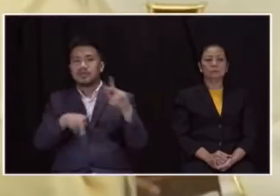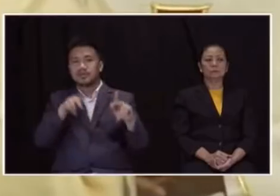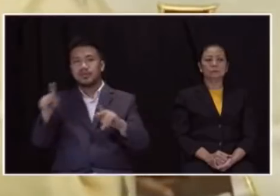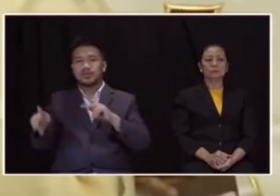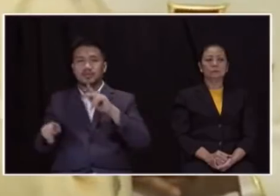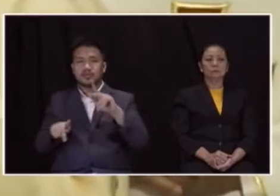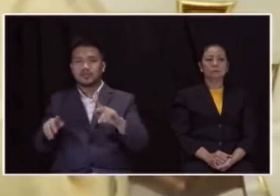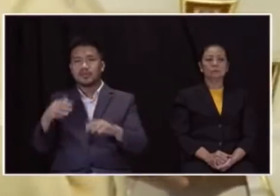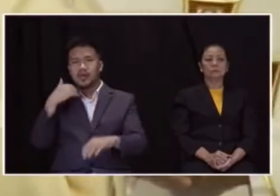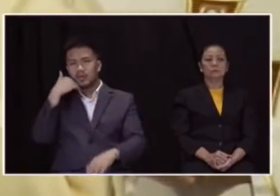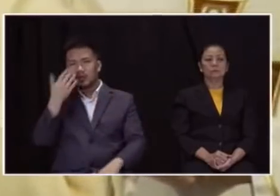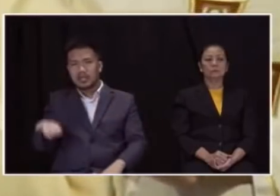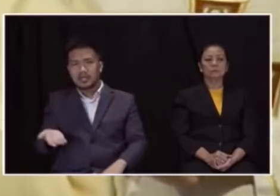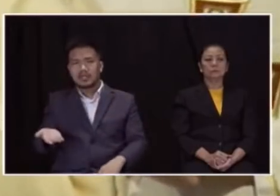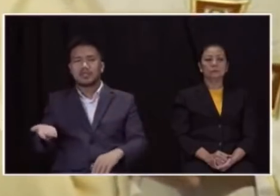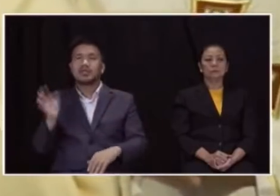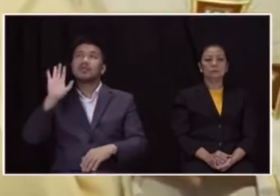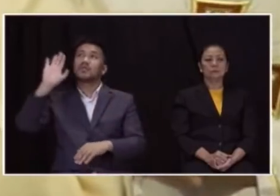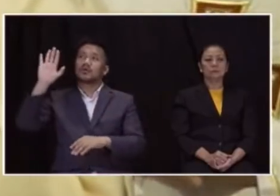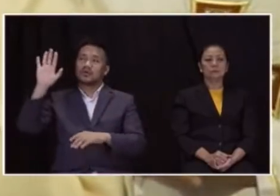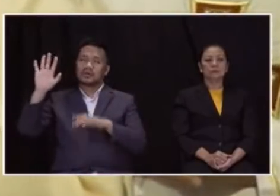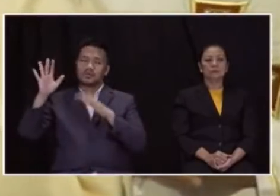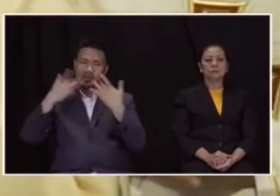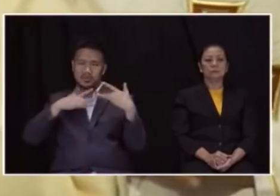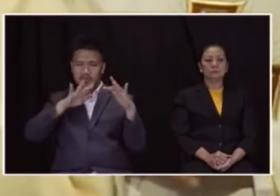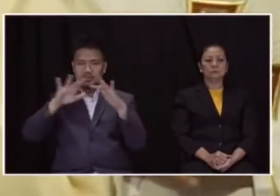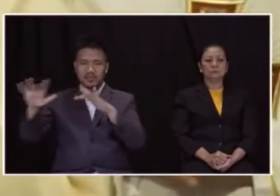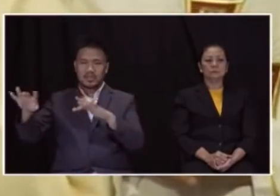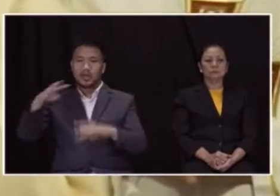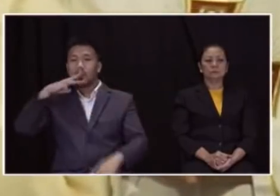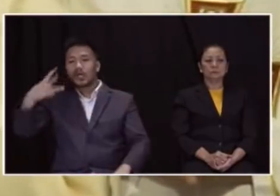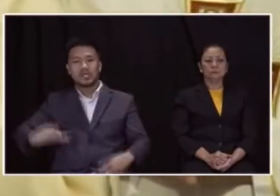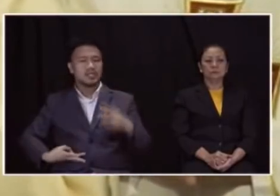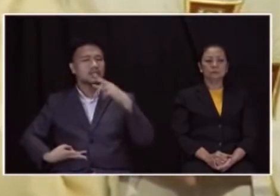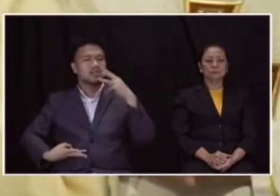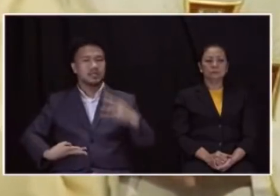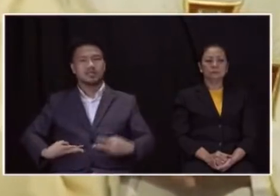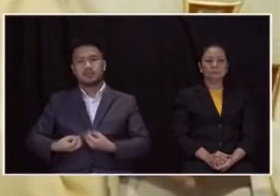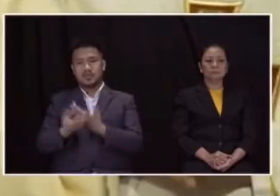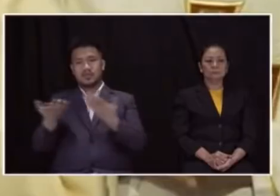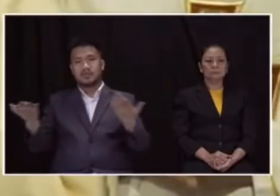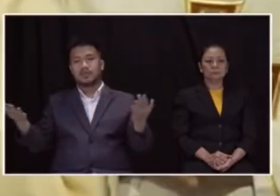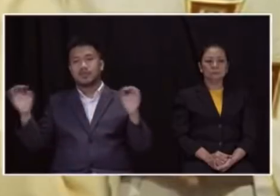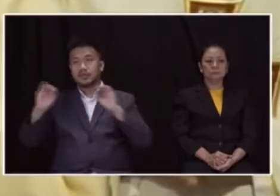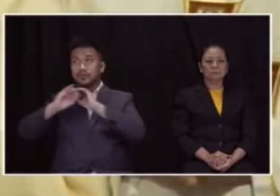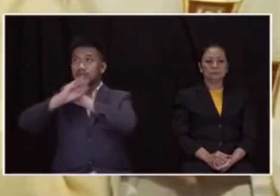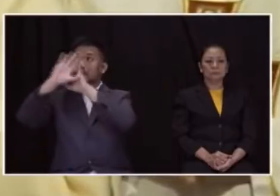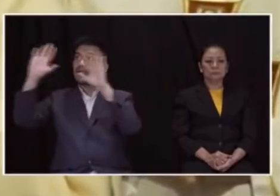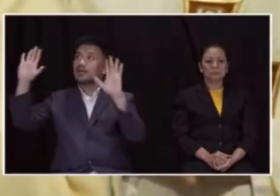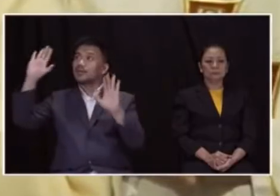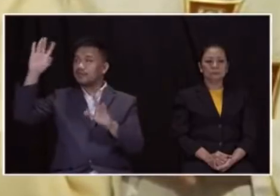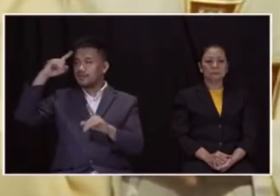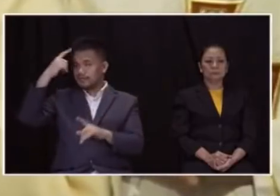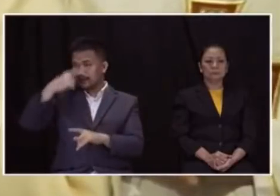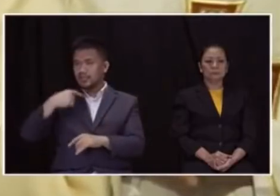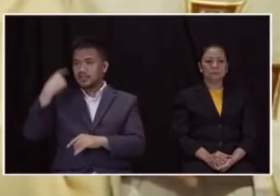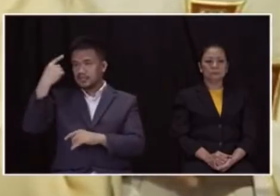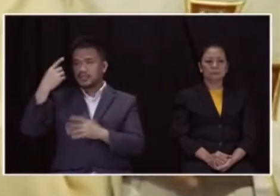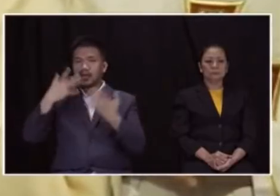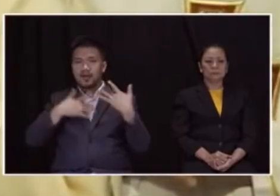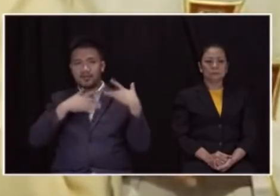and all who have died in your mercy. Welcome them into the light of your face.